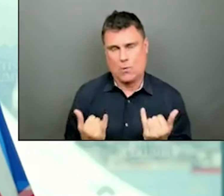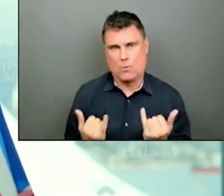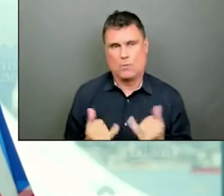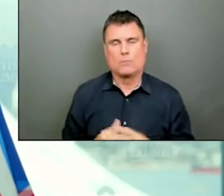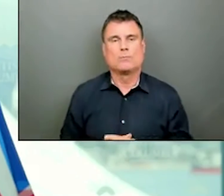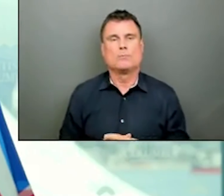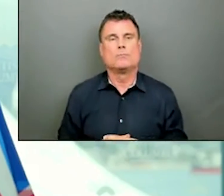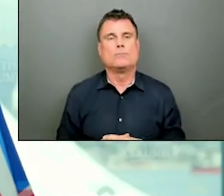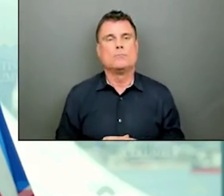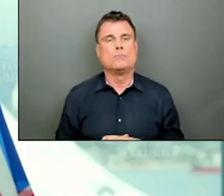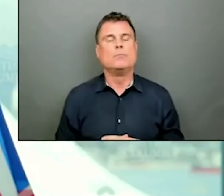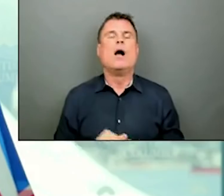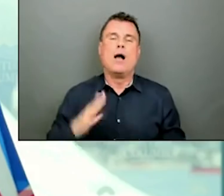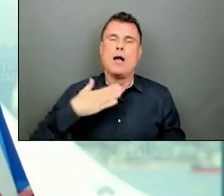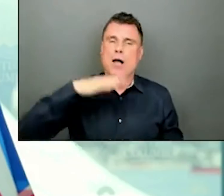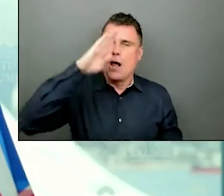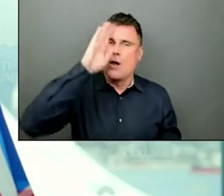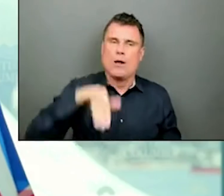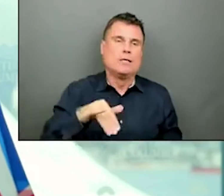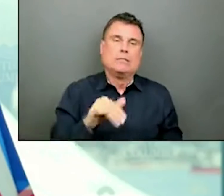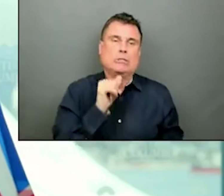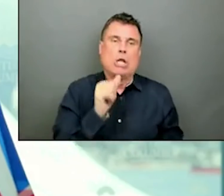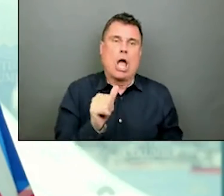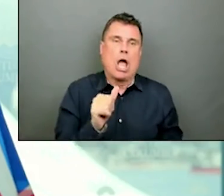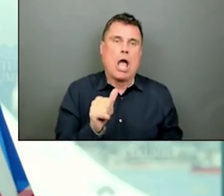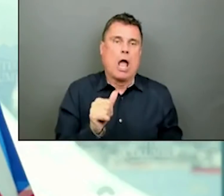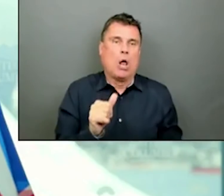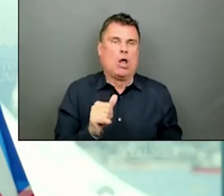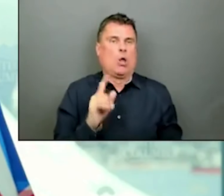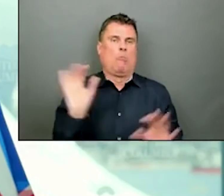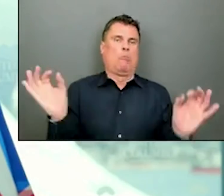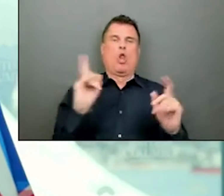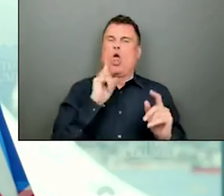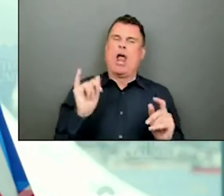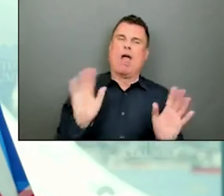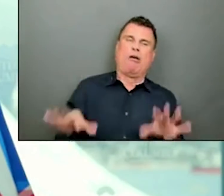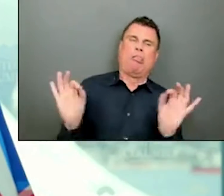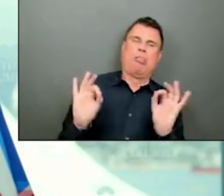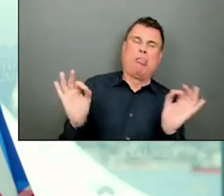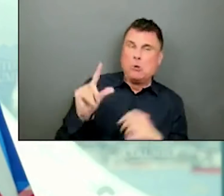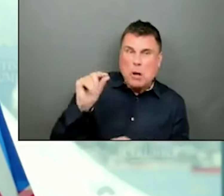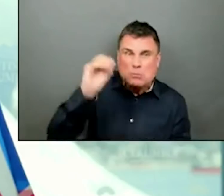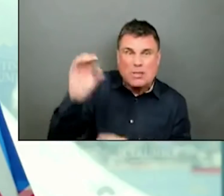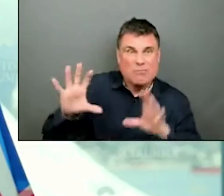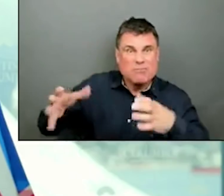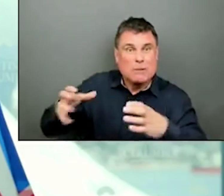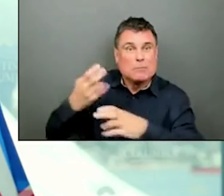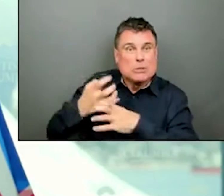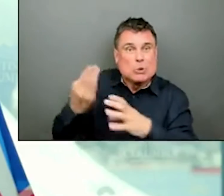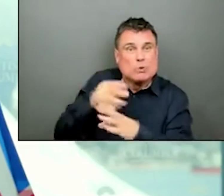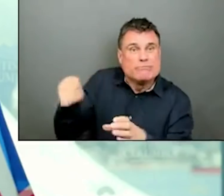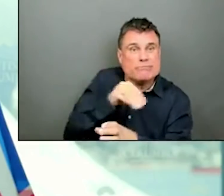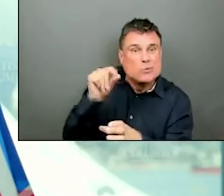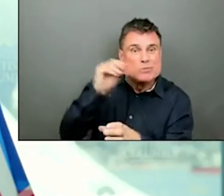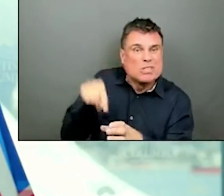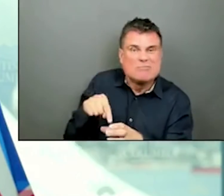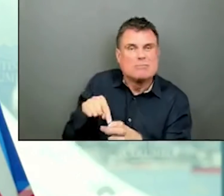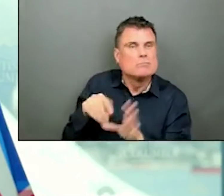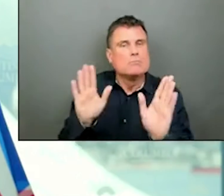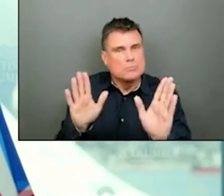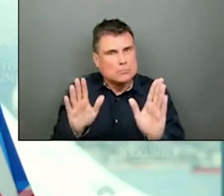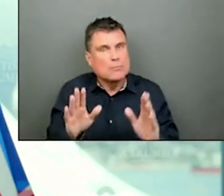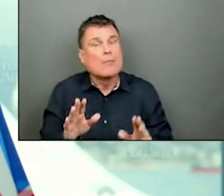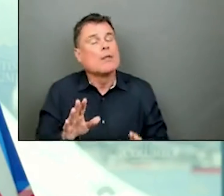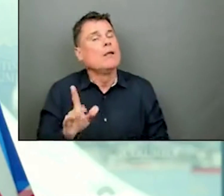the significant issue. It's the supply and support for our extraordinary staff who've